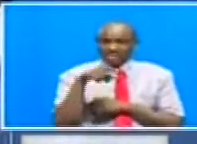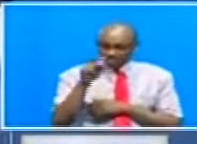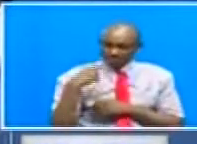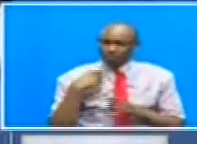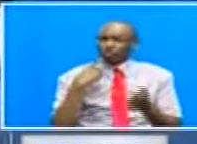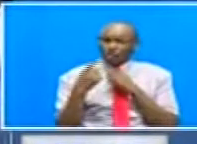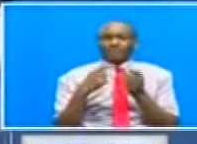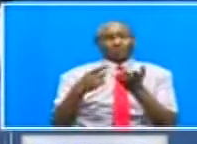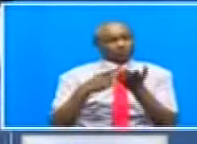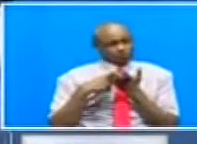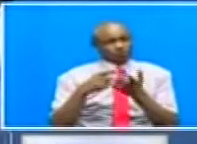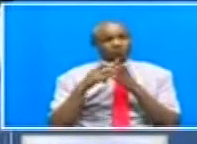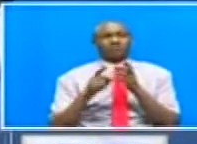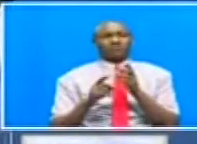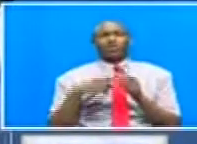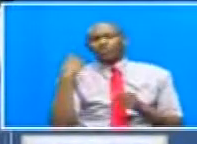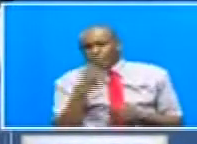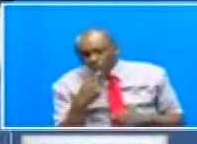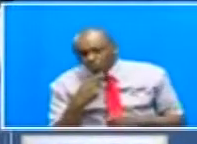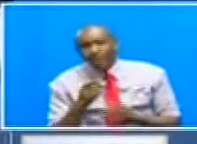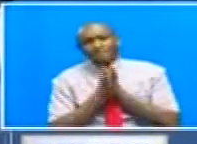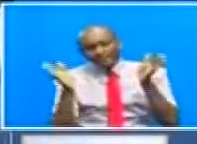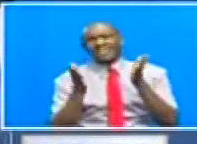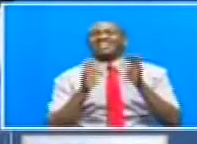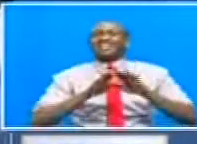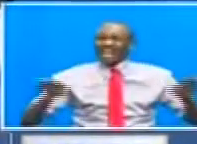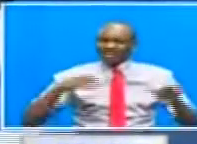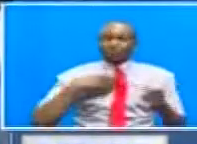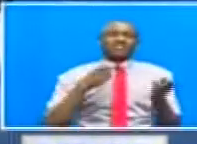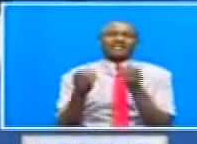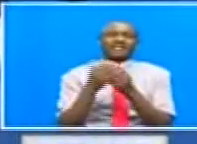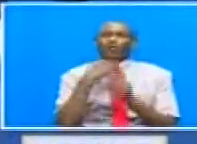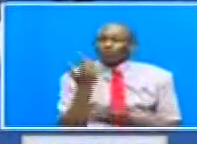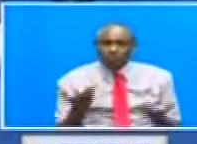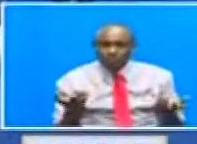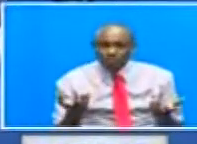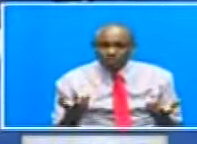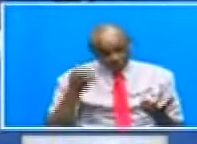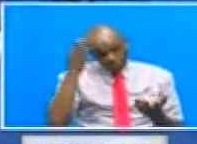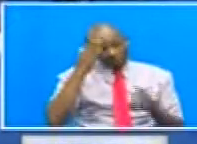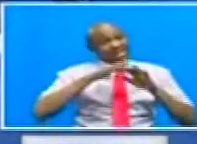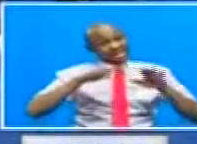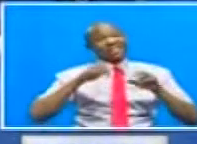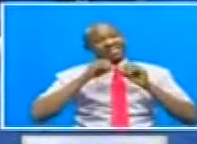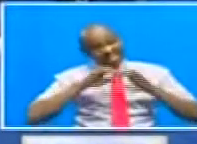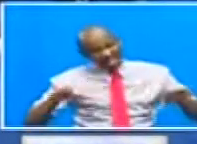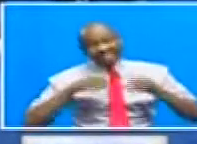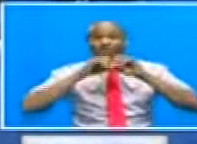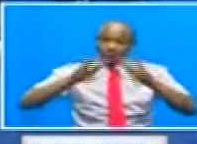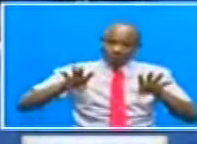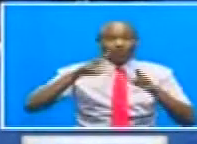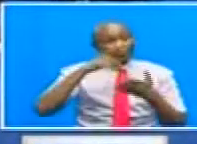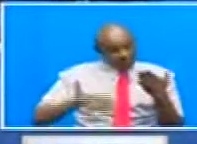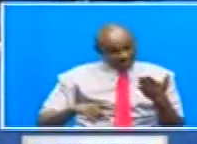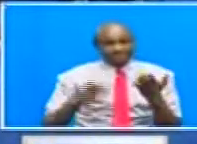the debate between on who administers public land in this country, given that land is a devolved function. As we continue to discuss